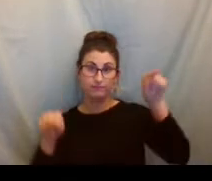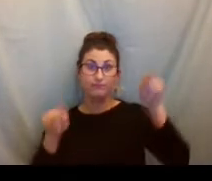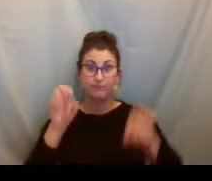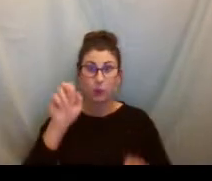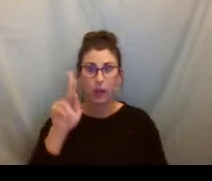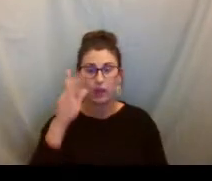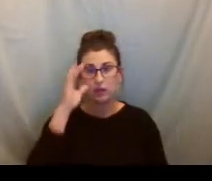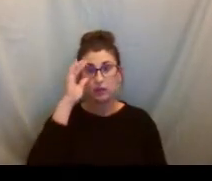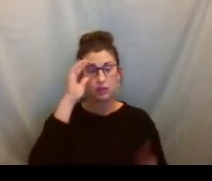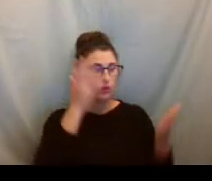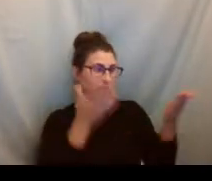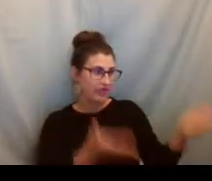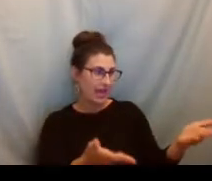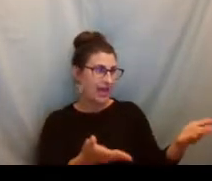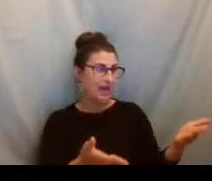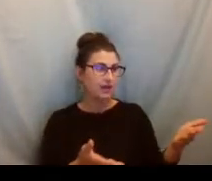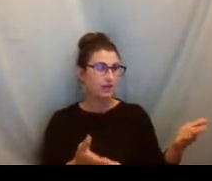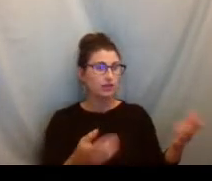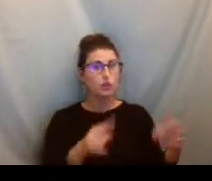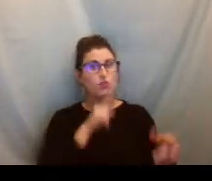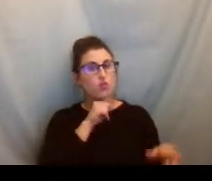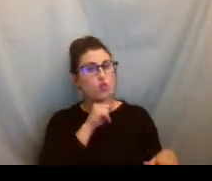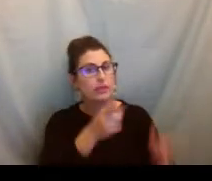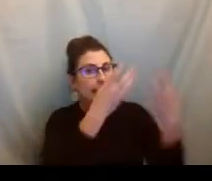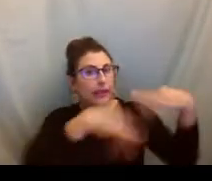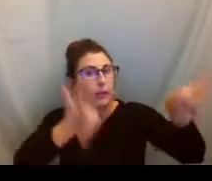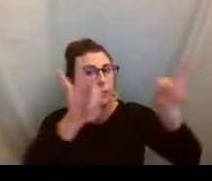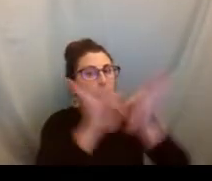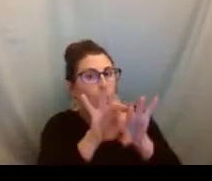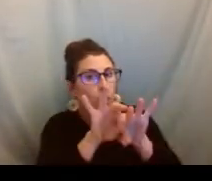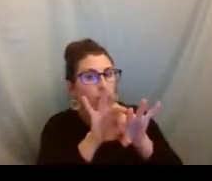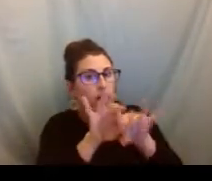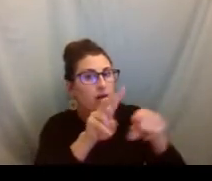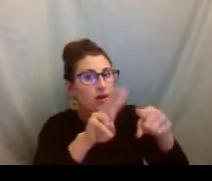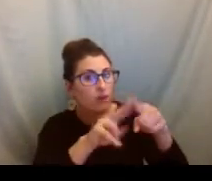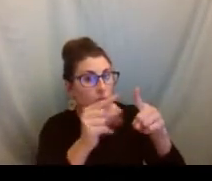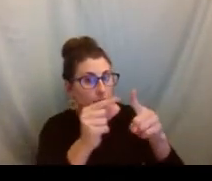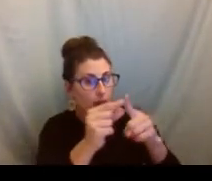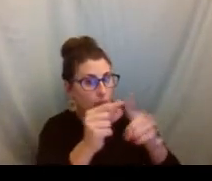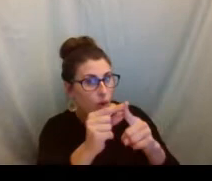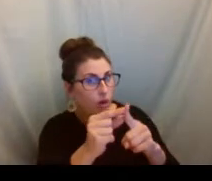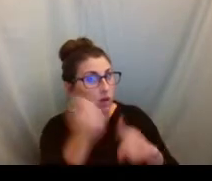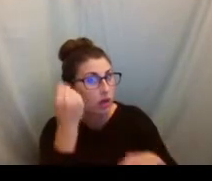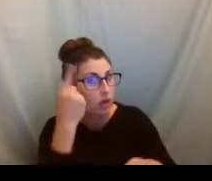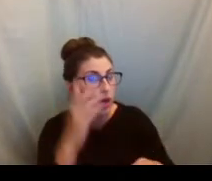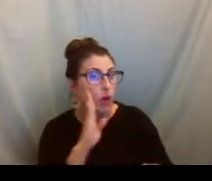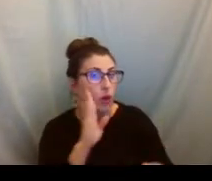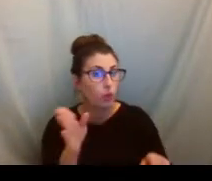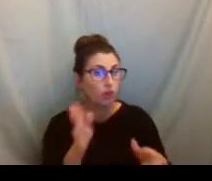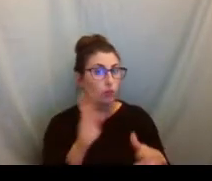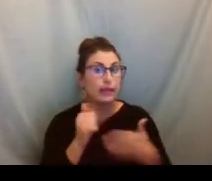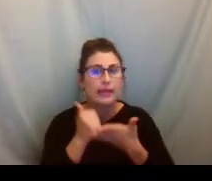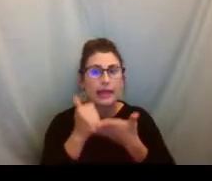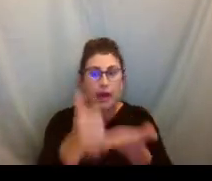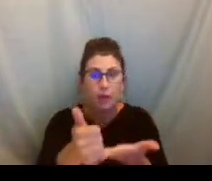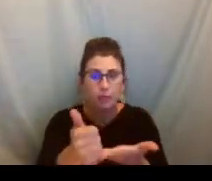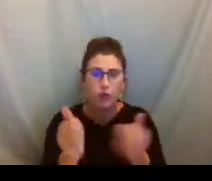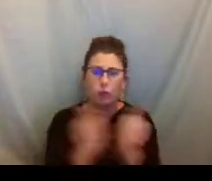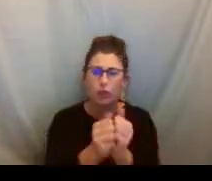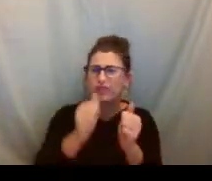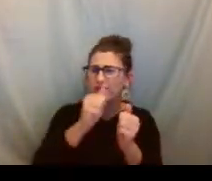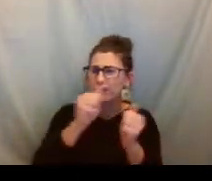Alright, this is a very important vocabulary word that's going to be very useful for everything that we're doing